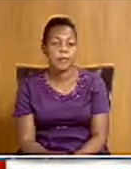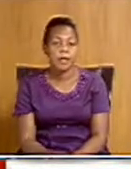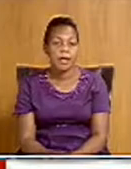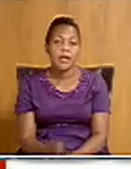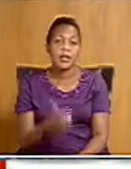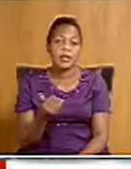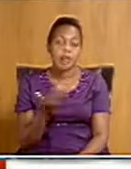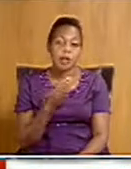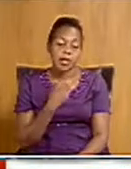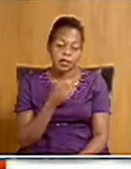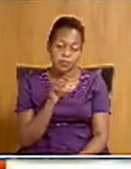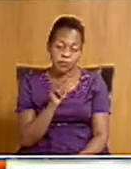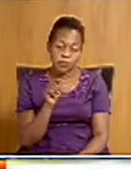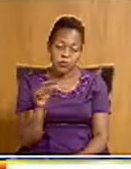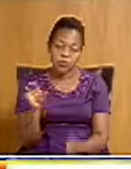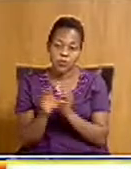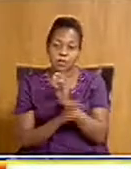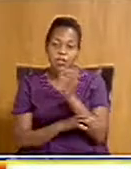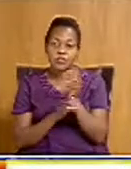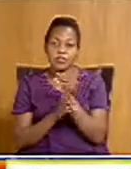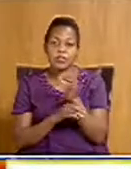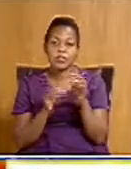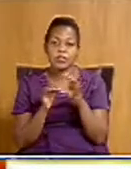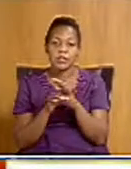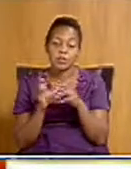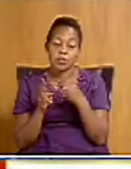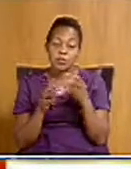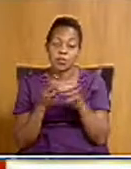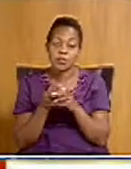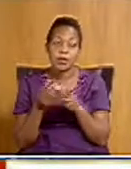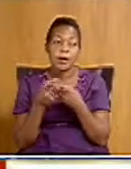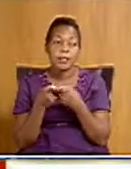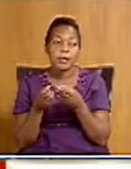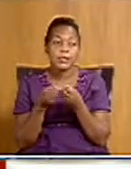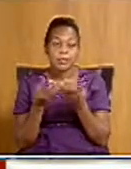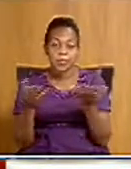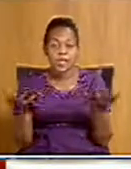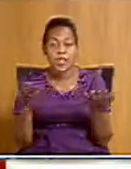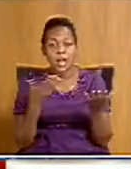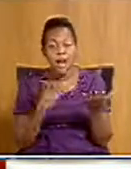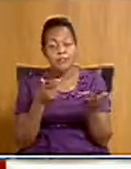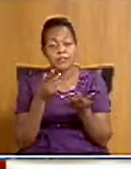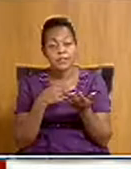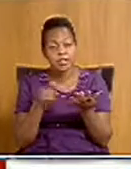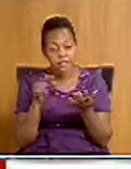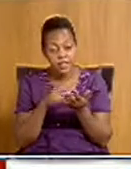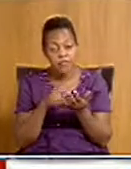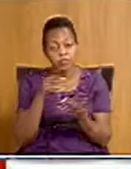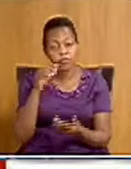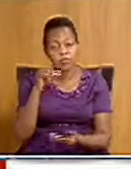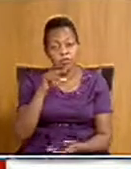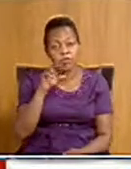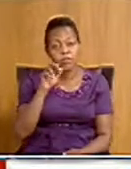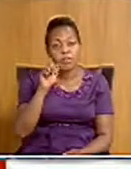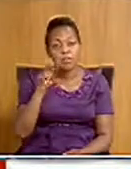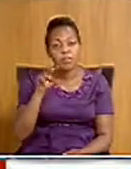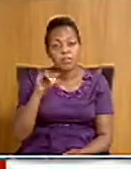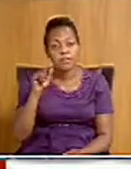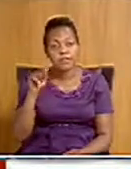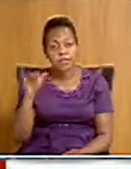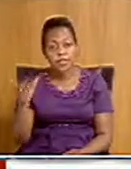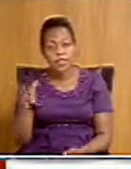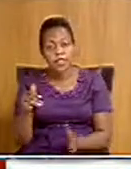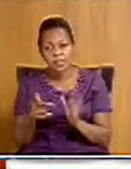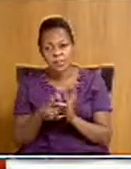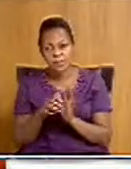There are smaller countries in the world. However, many of them have centers of gravity. You have got smaller